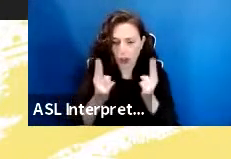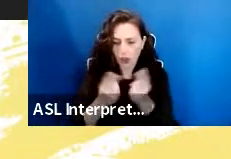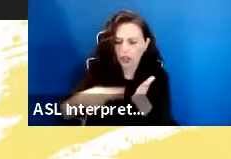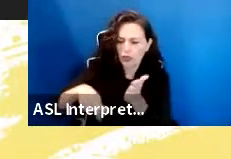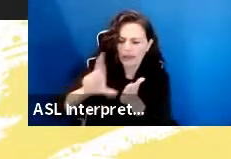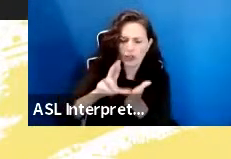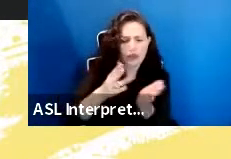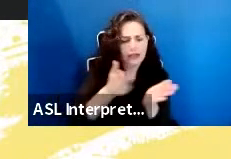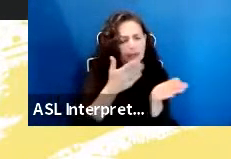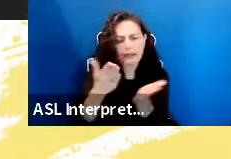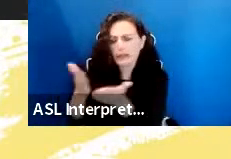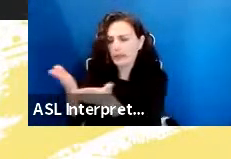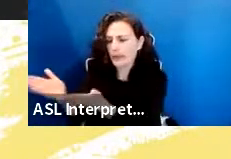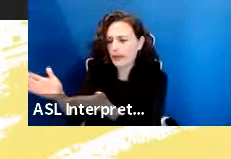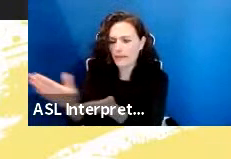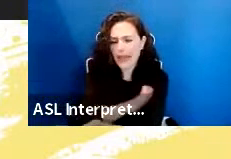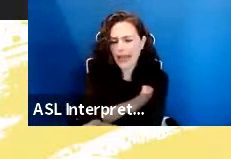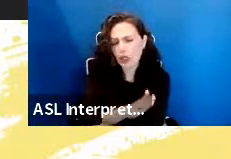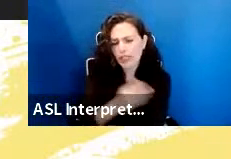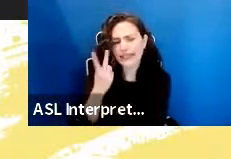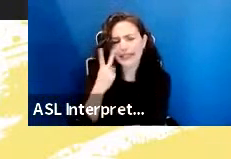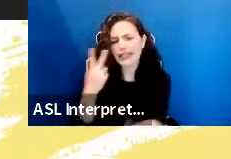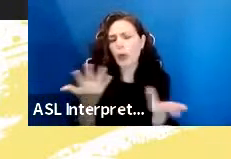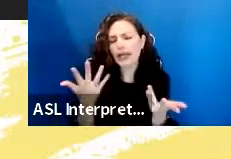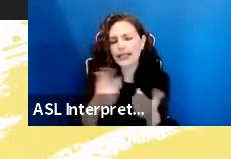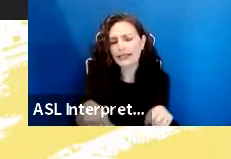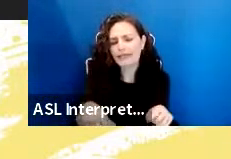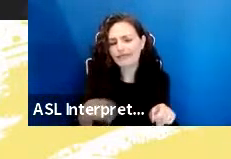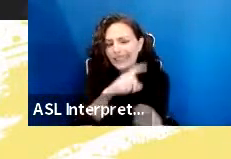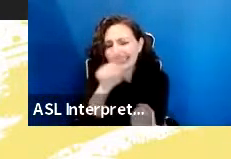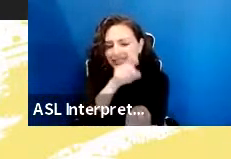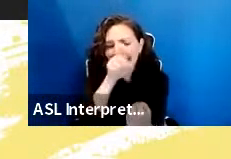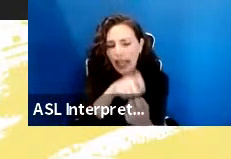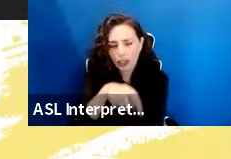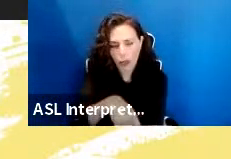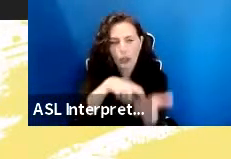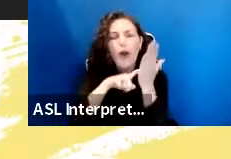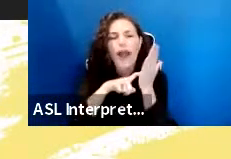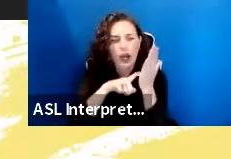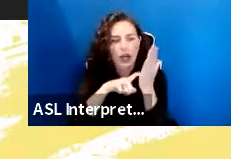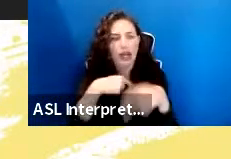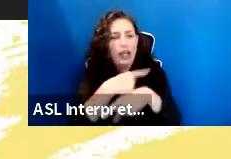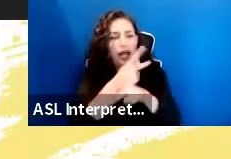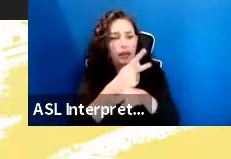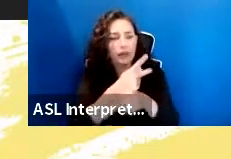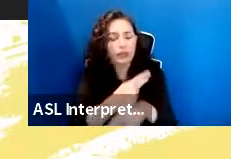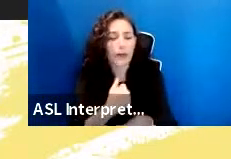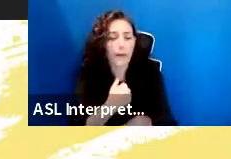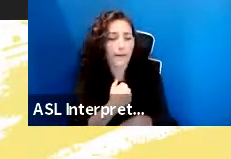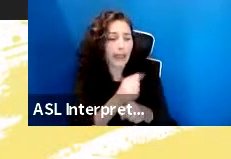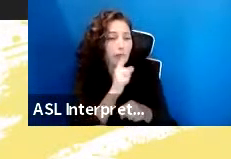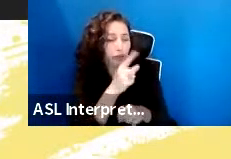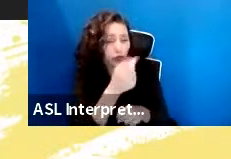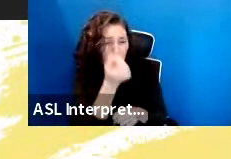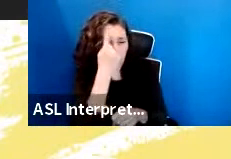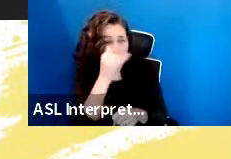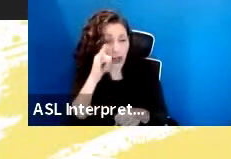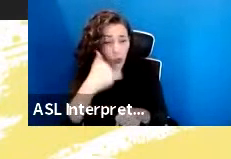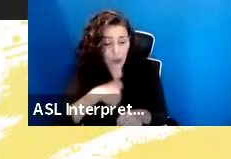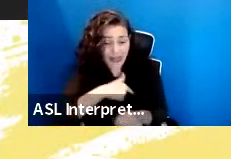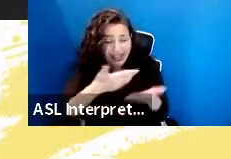sure what exactly is required of your production. So please just make sure that you know that we are here to help you through